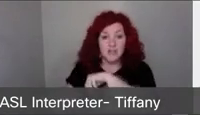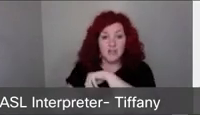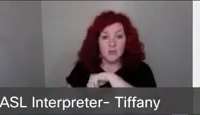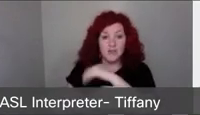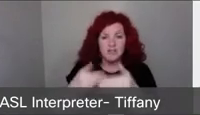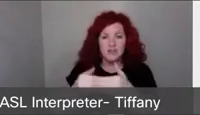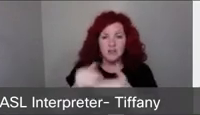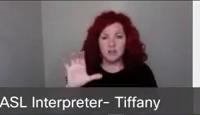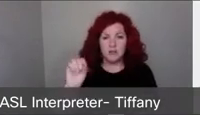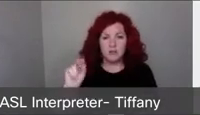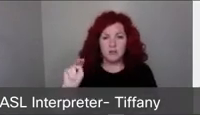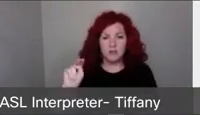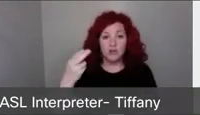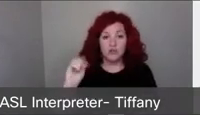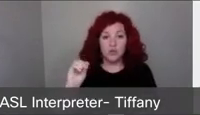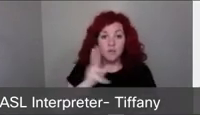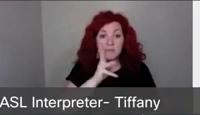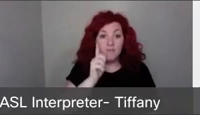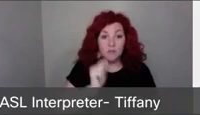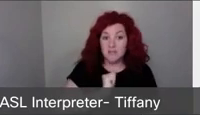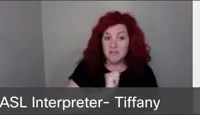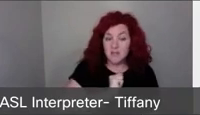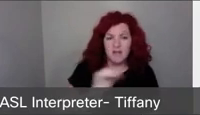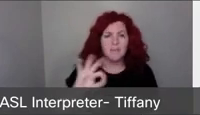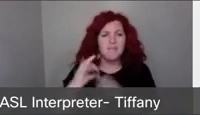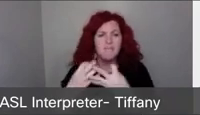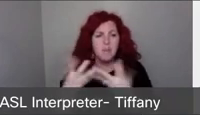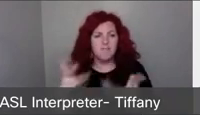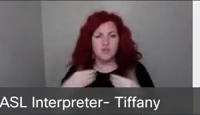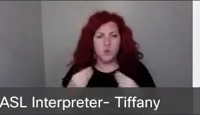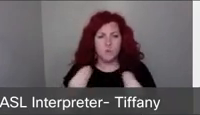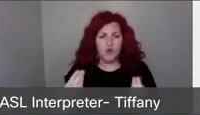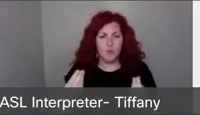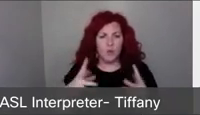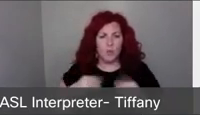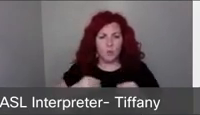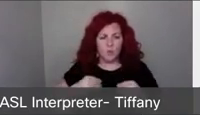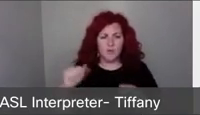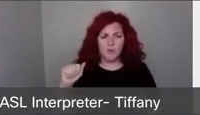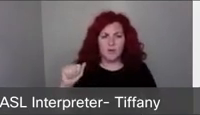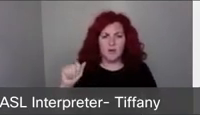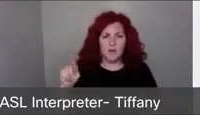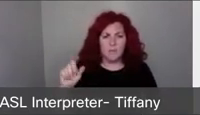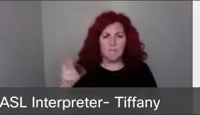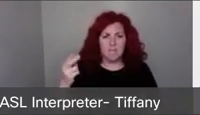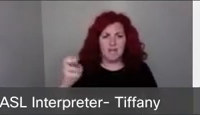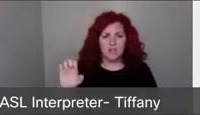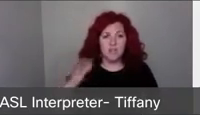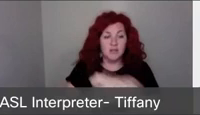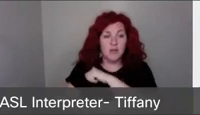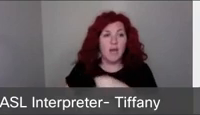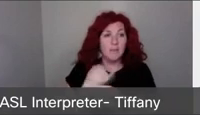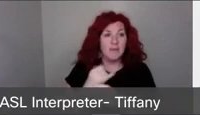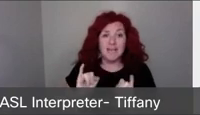I'm speaking for myself and my family who own property in Apache County. I'm an independent-minded voter who believes the congressional district should